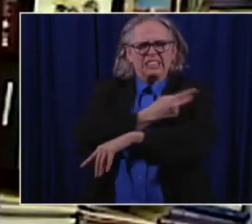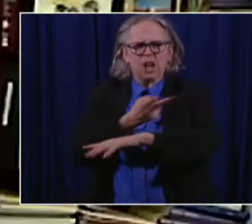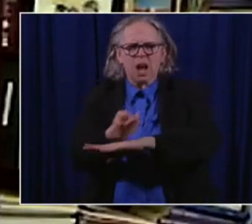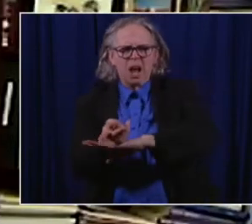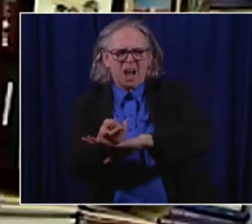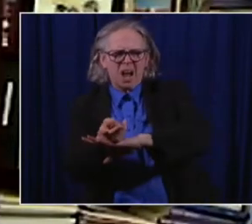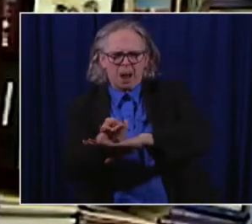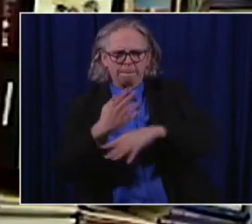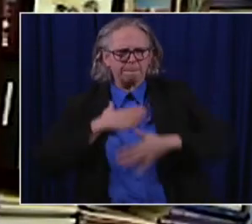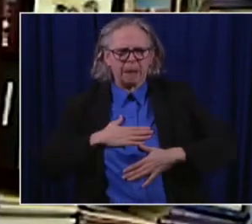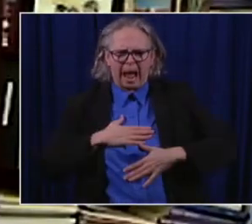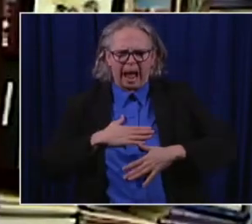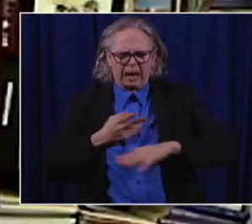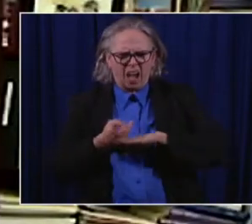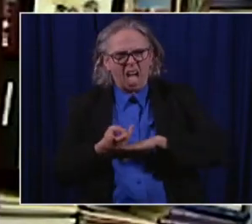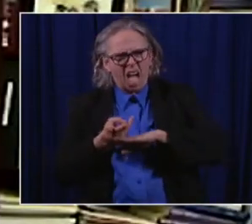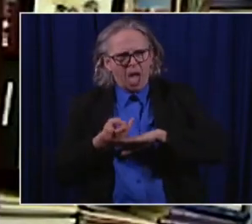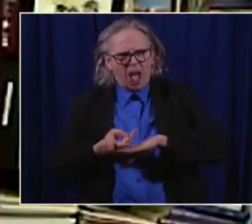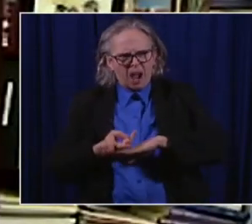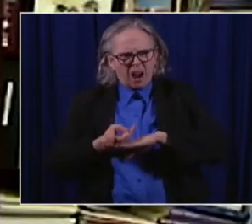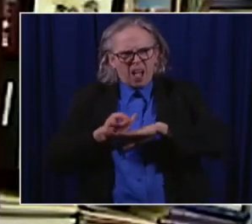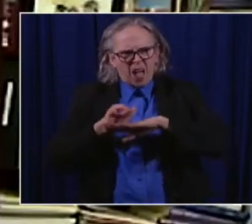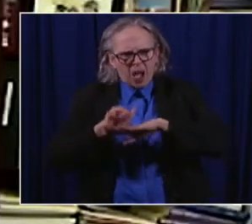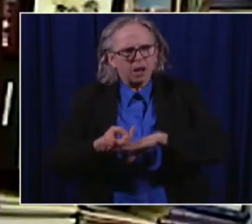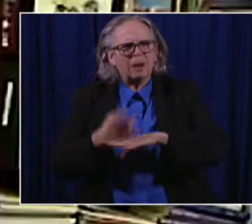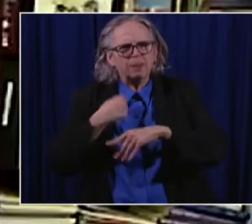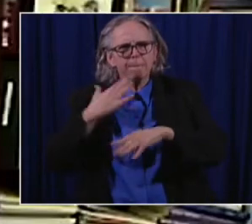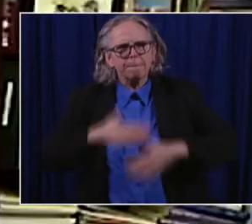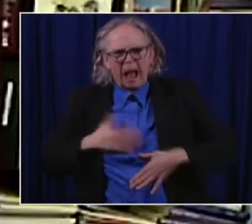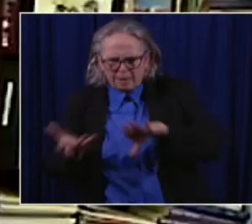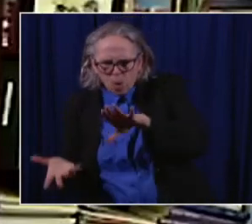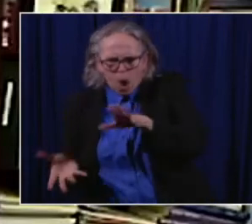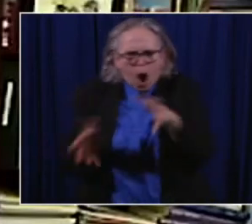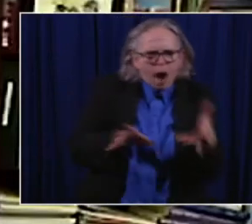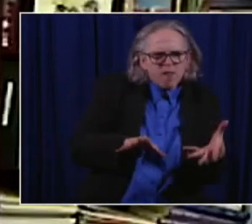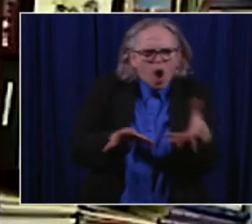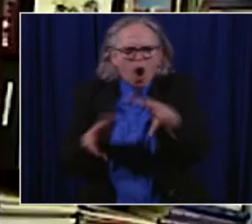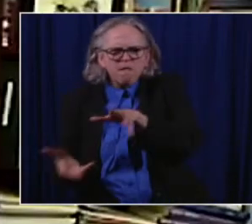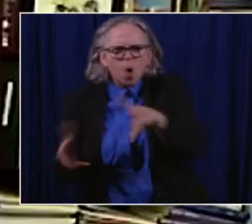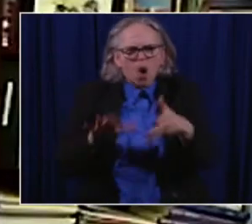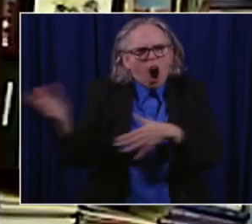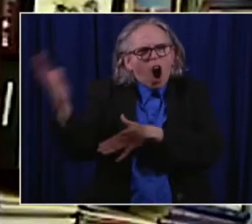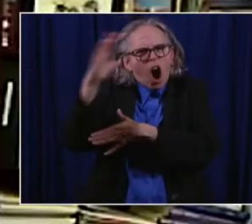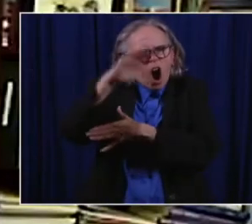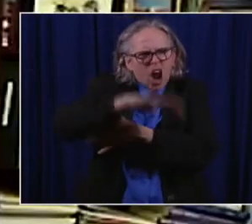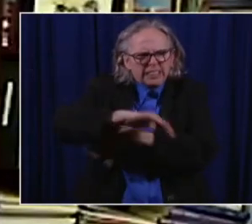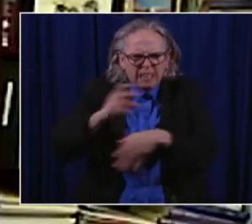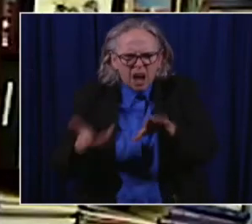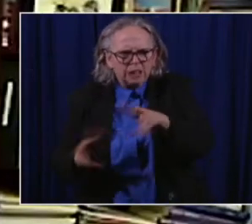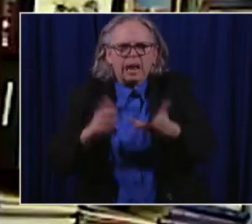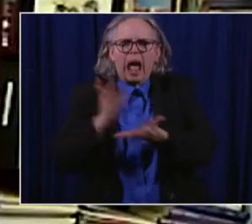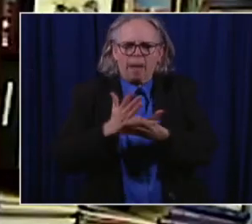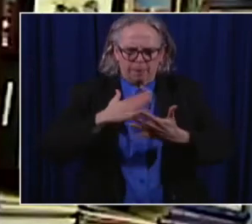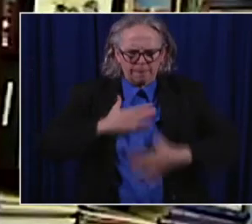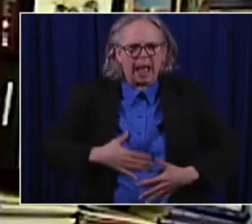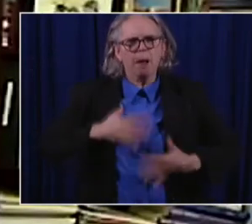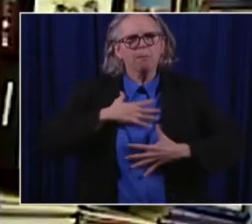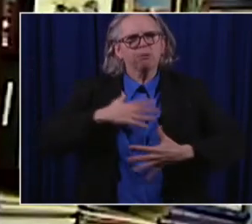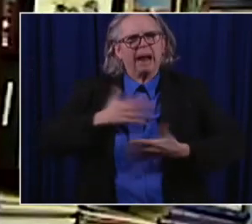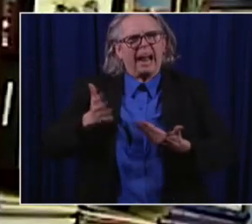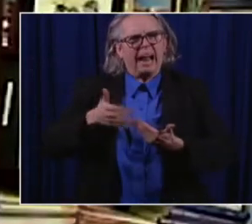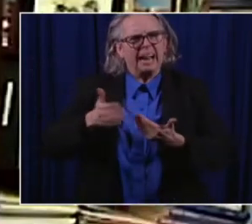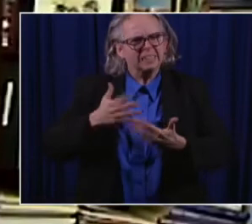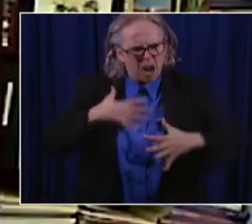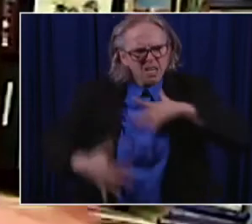turn them back and over multiple times per day to optimize their lung function. That takes 4 people at a time